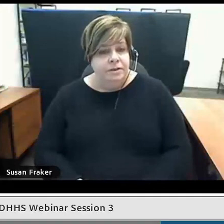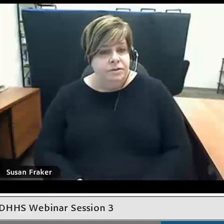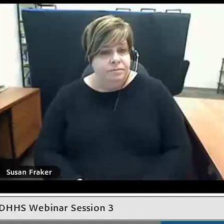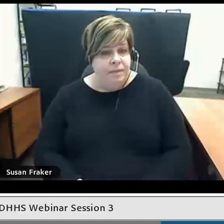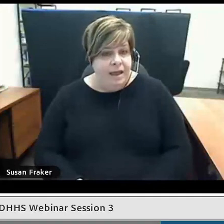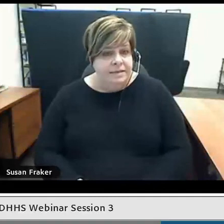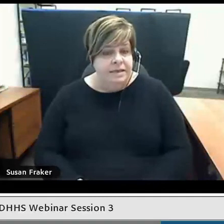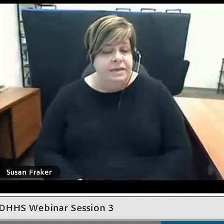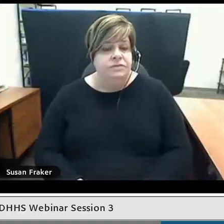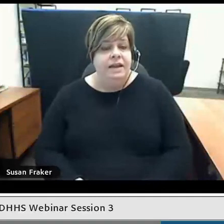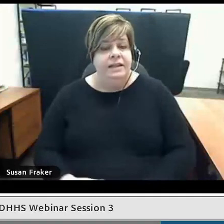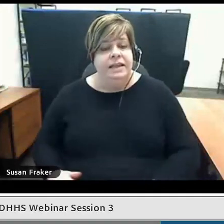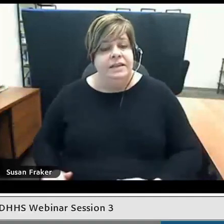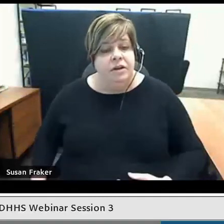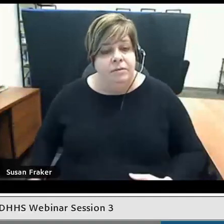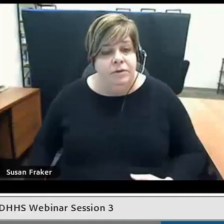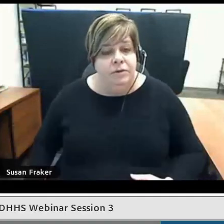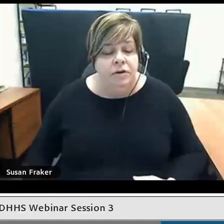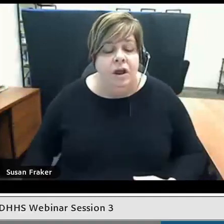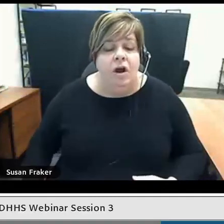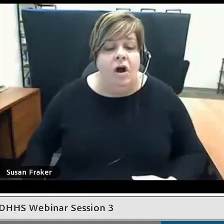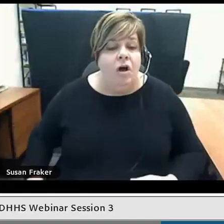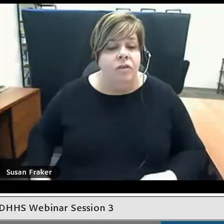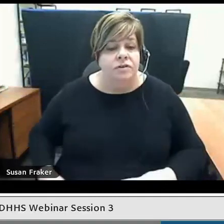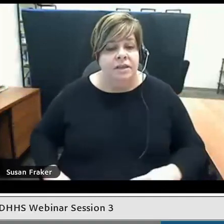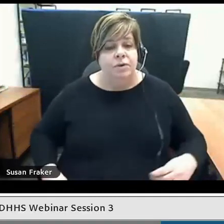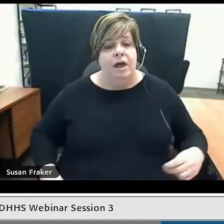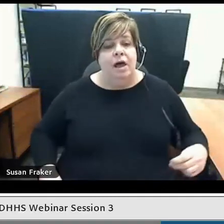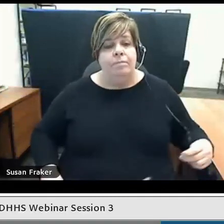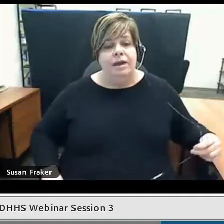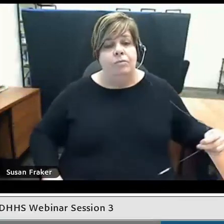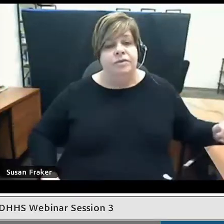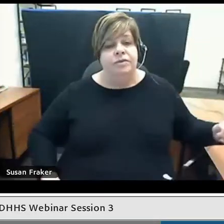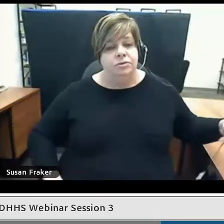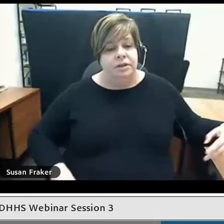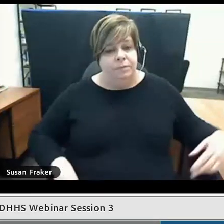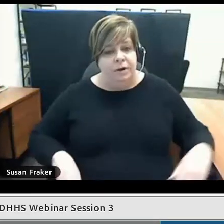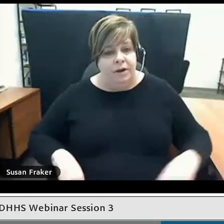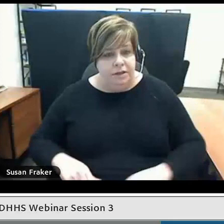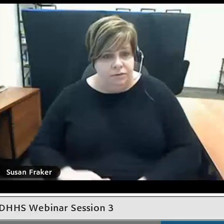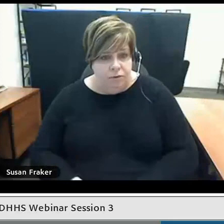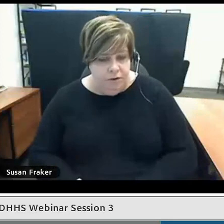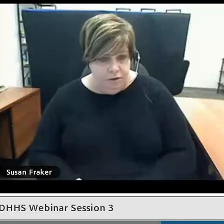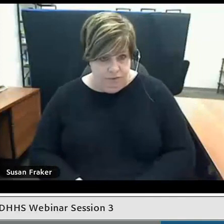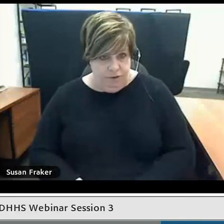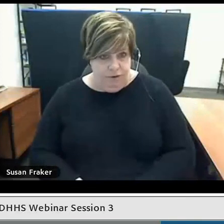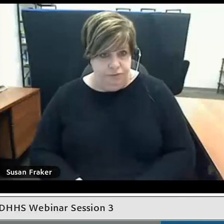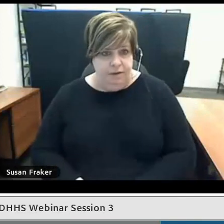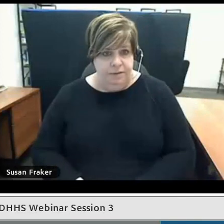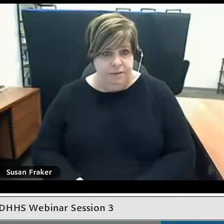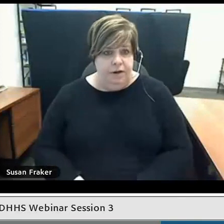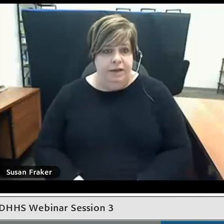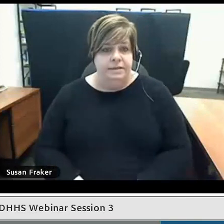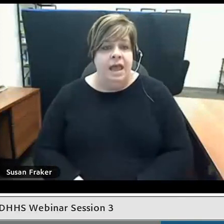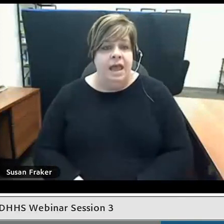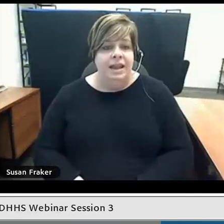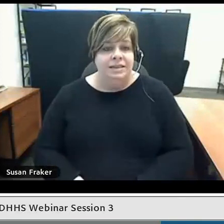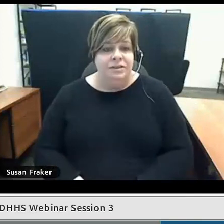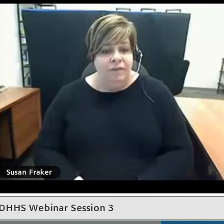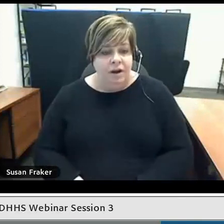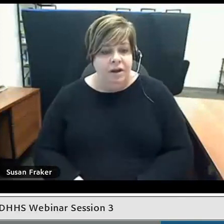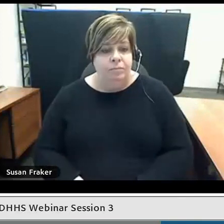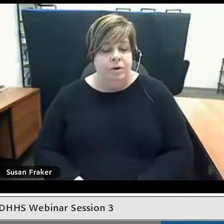out pictures from magazines, finding things on computer. All those things will help make a more visual experience for your treatment experience.